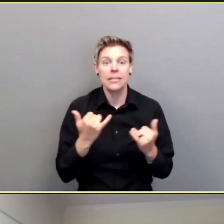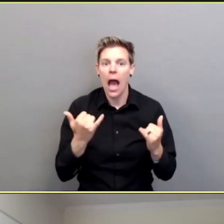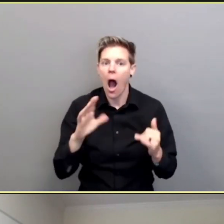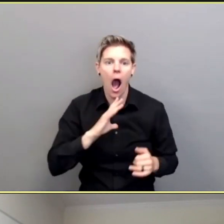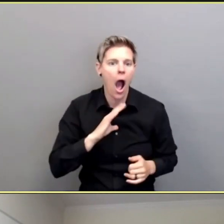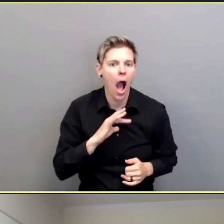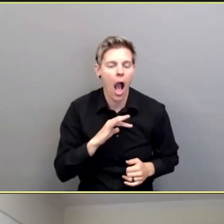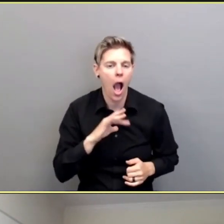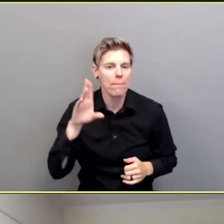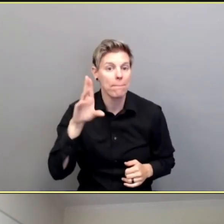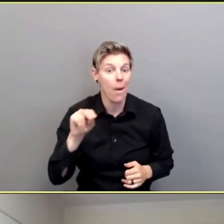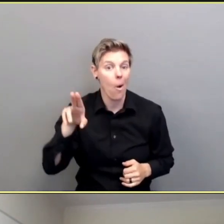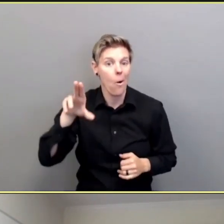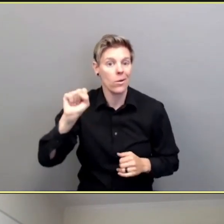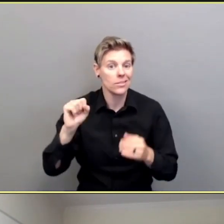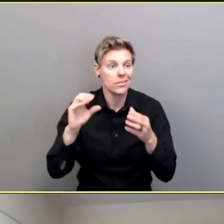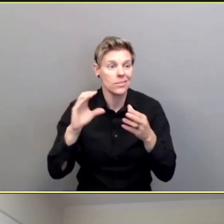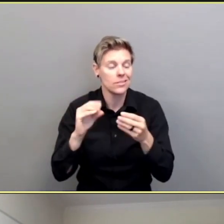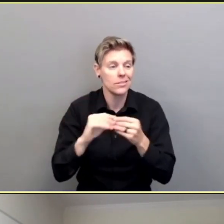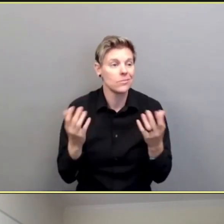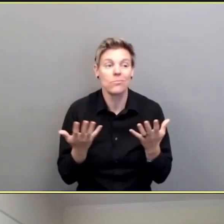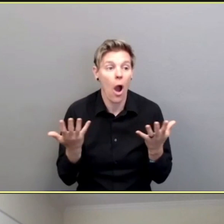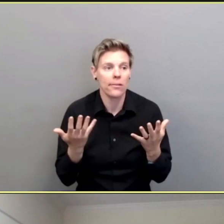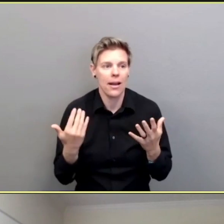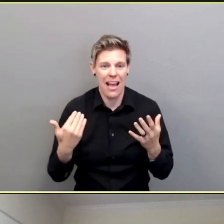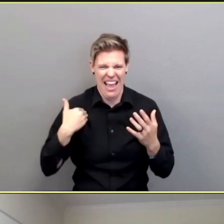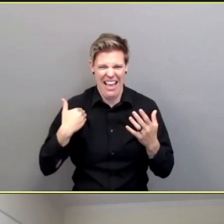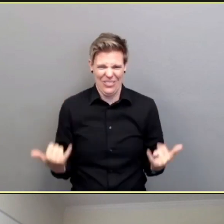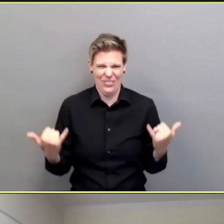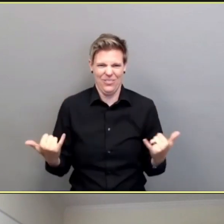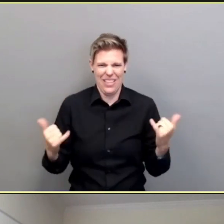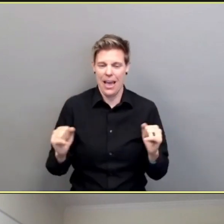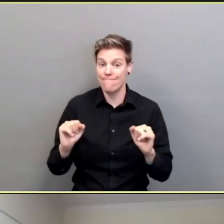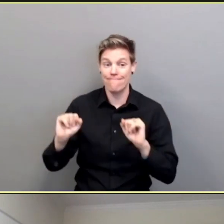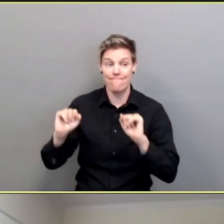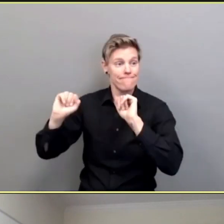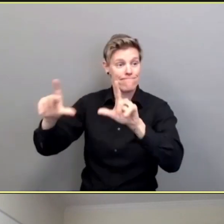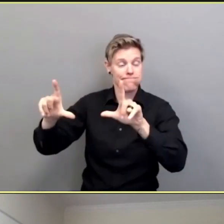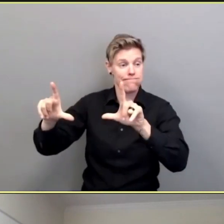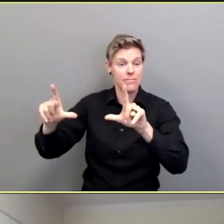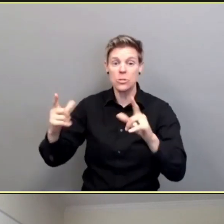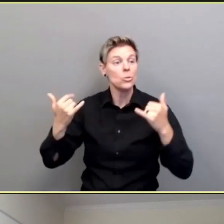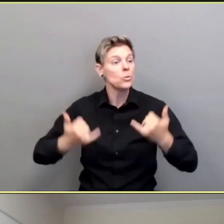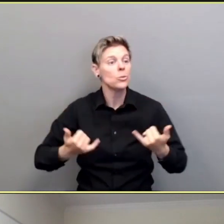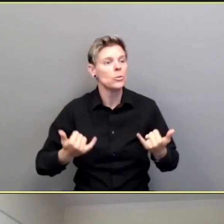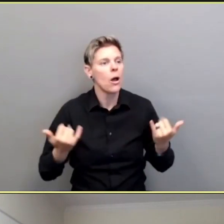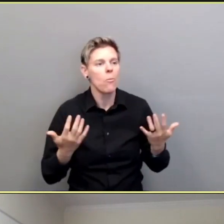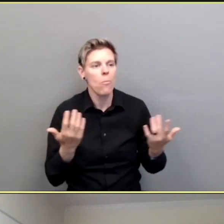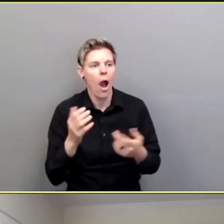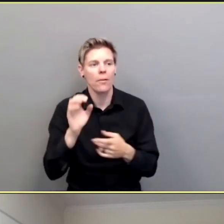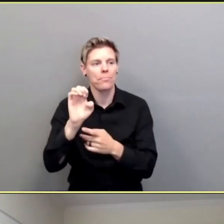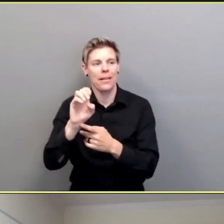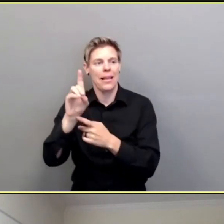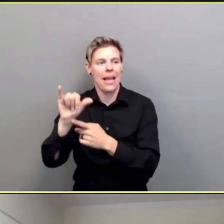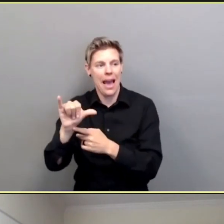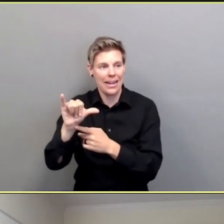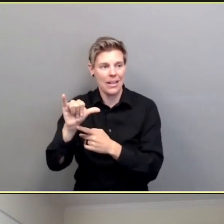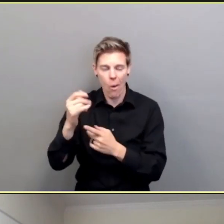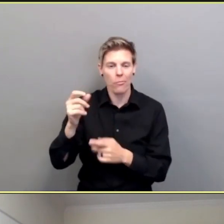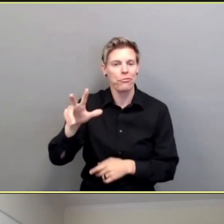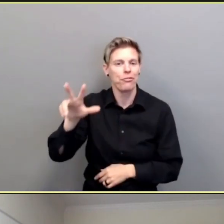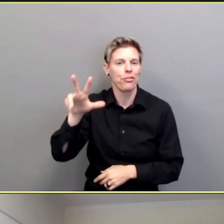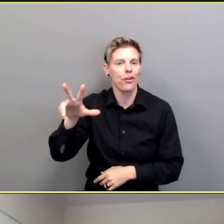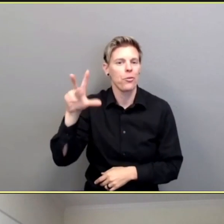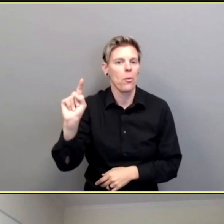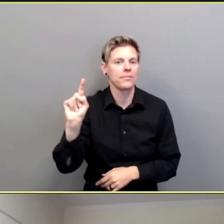up today's Epi report, and Eddy County is at 31 cases, which is the first time they've been in